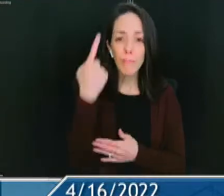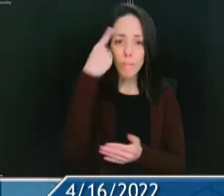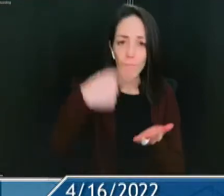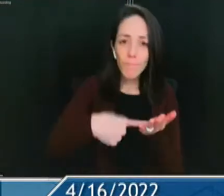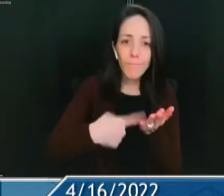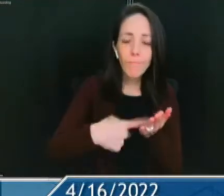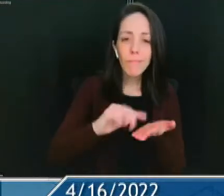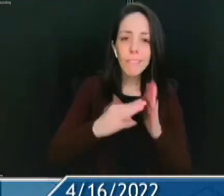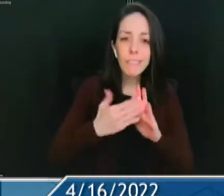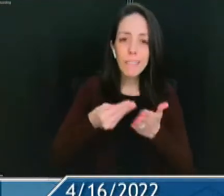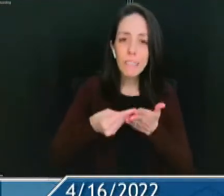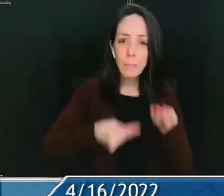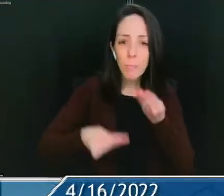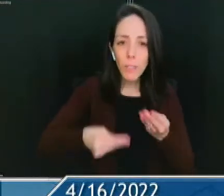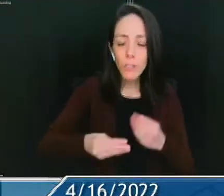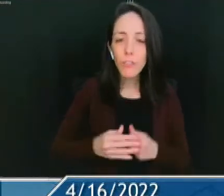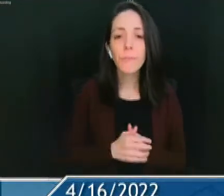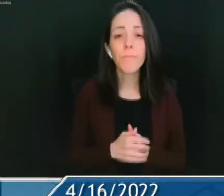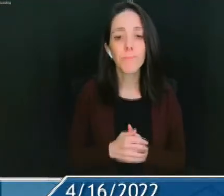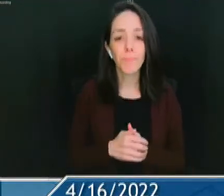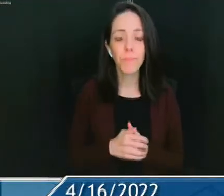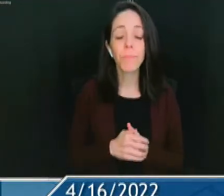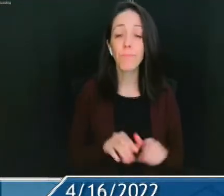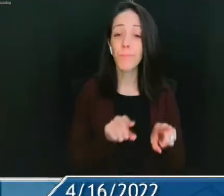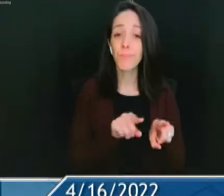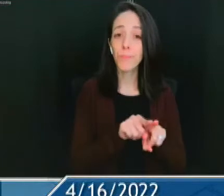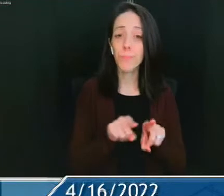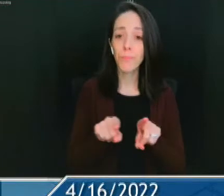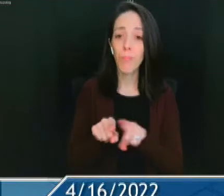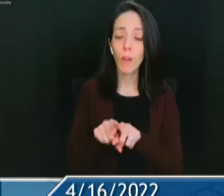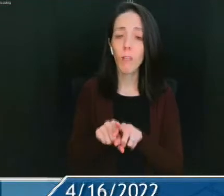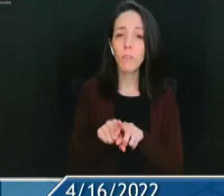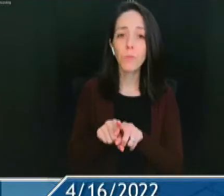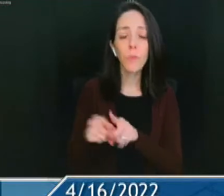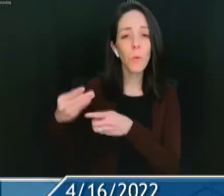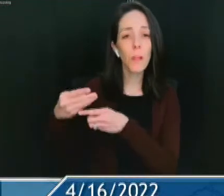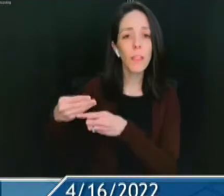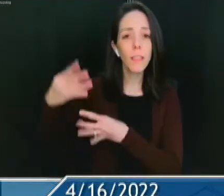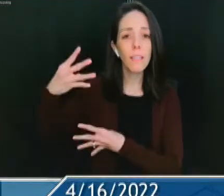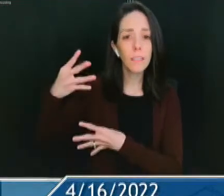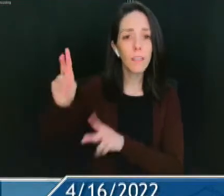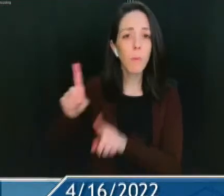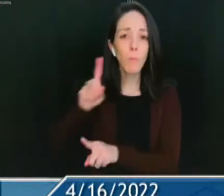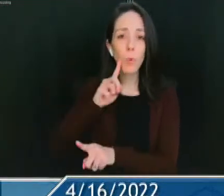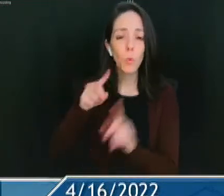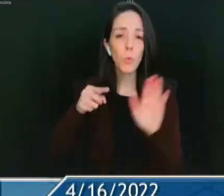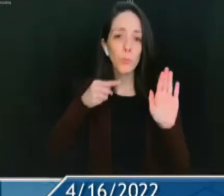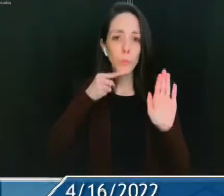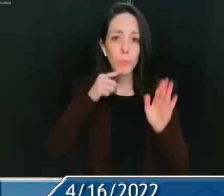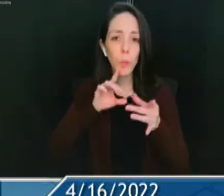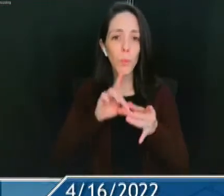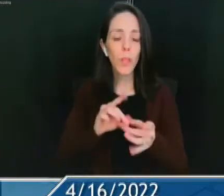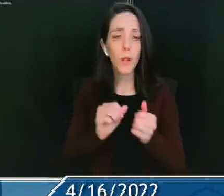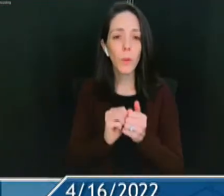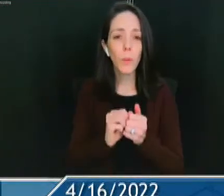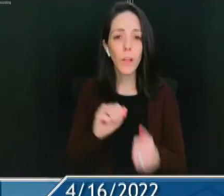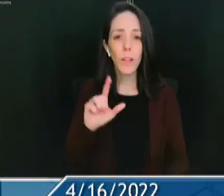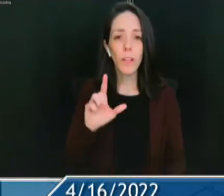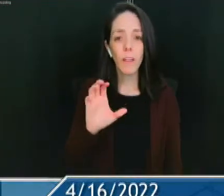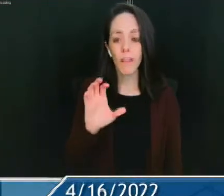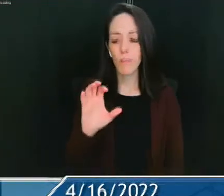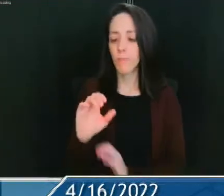I also want to appreciate people who spoke about climate change and the reality that